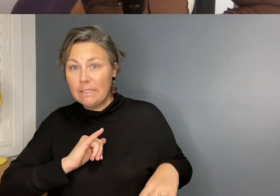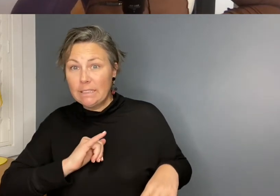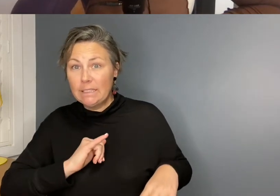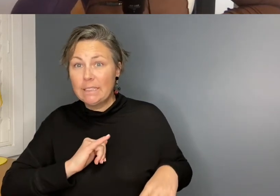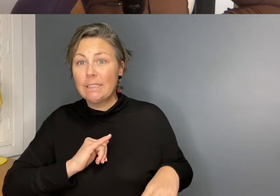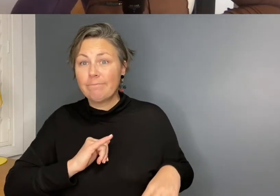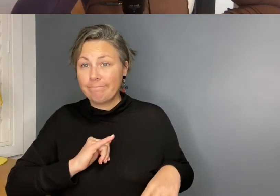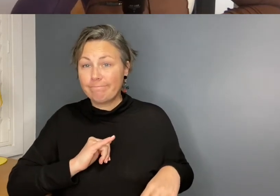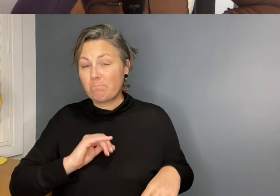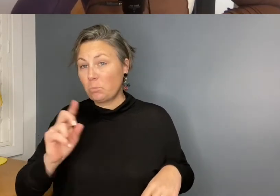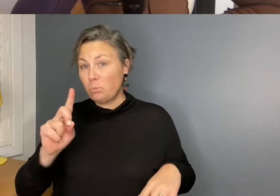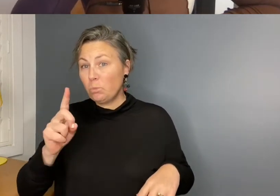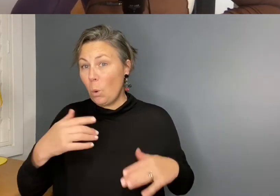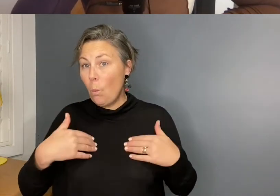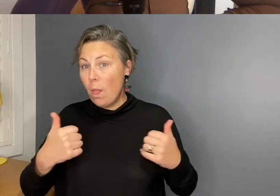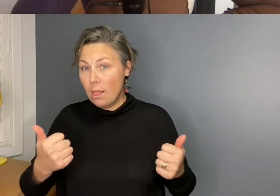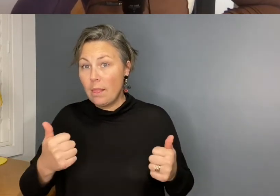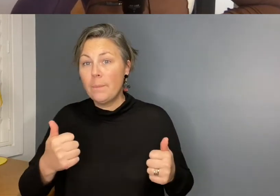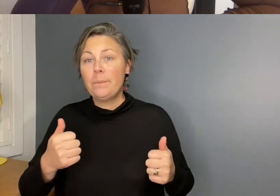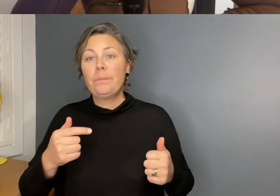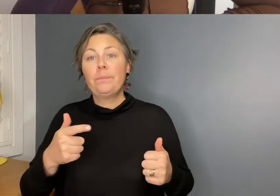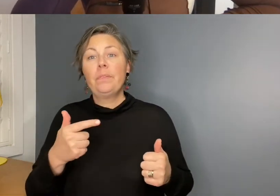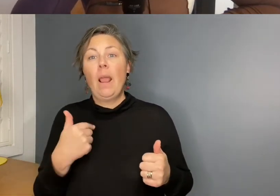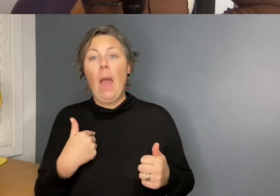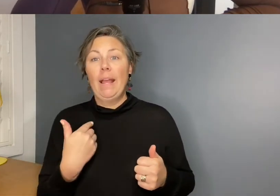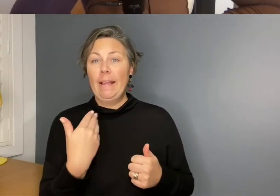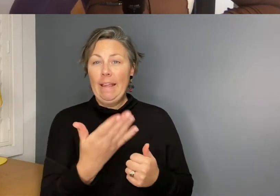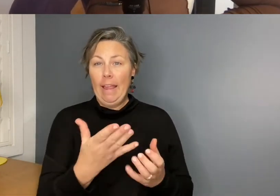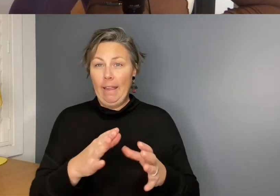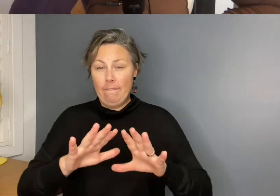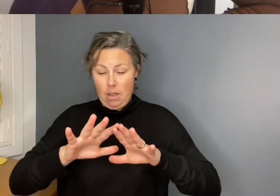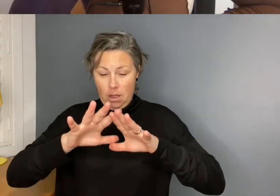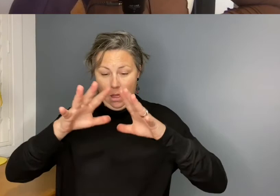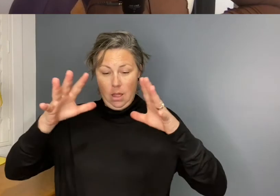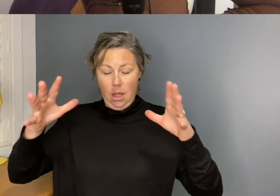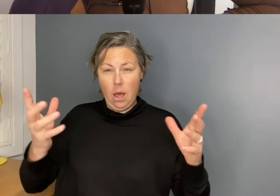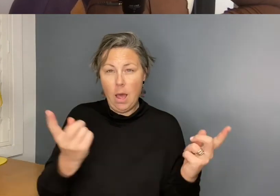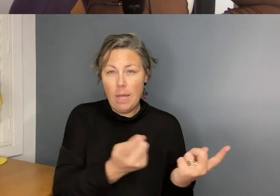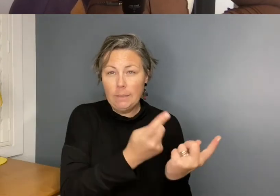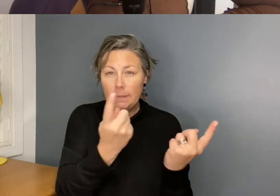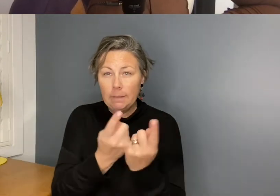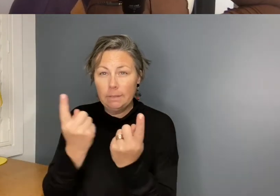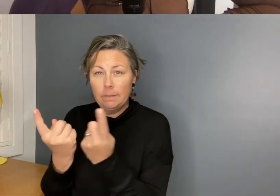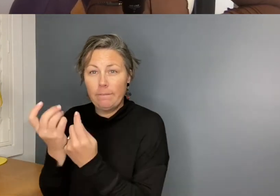find works really well is offering them a great big platter of all different things. Yeah. And